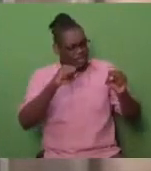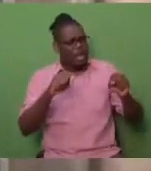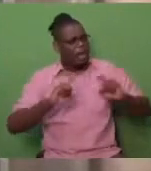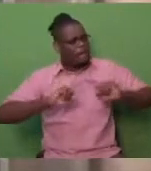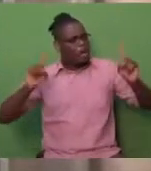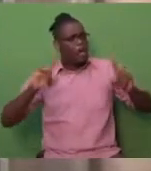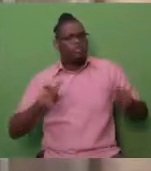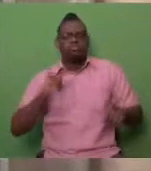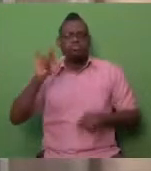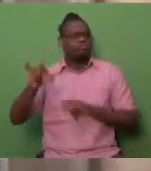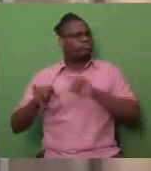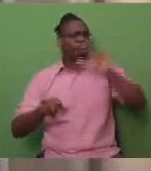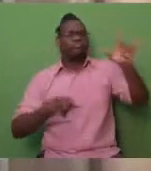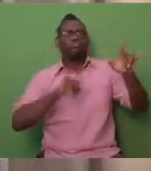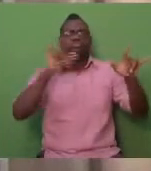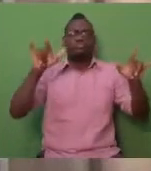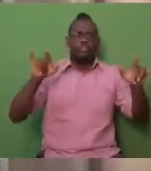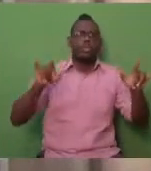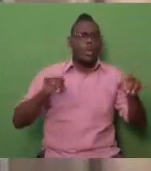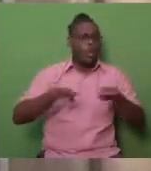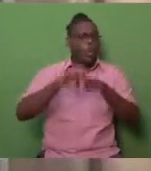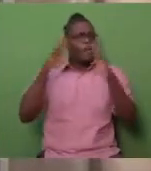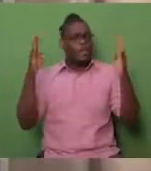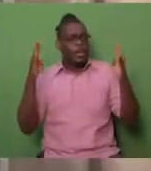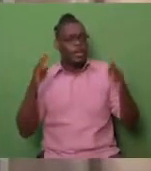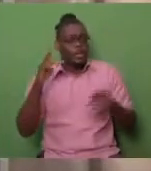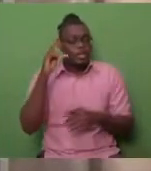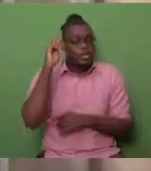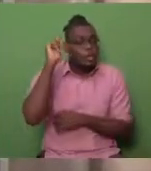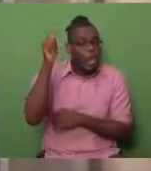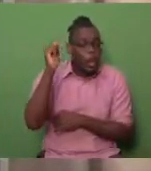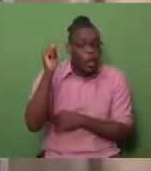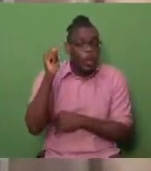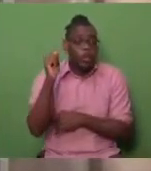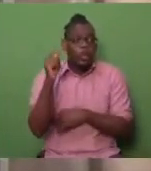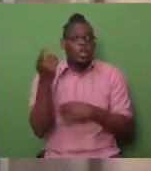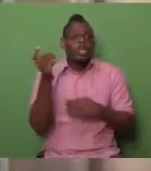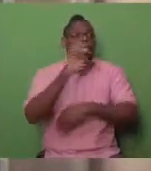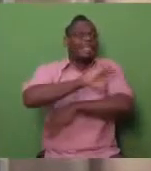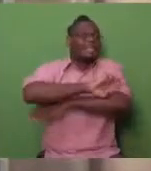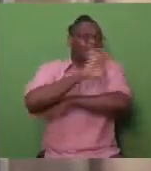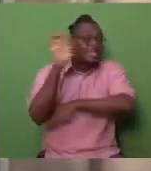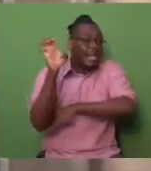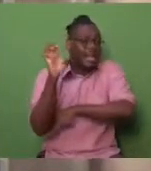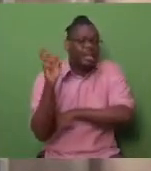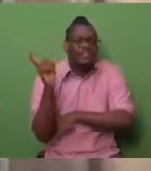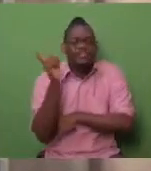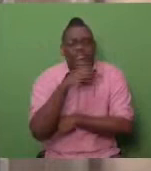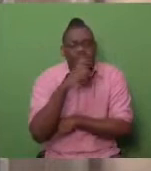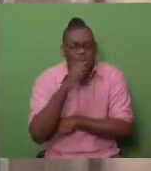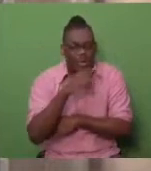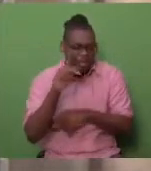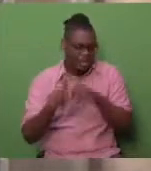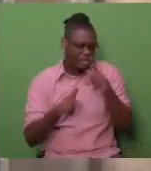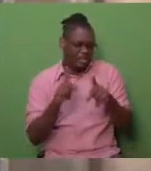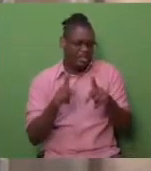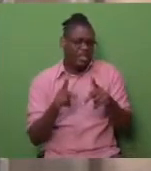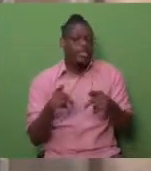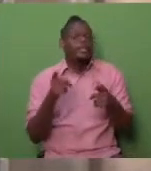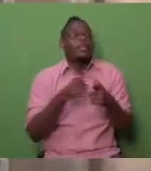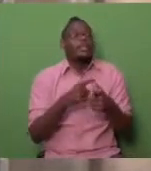COVID vaccines that were never available then in the first place. That too is war against our